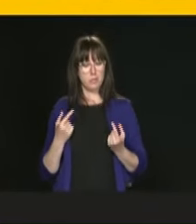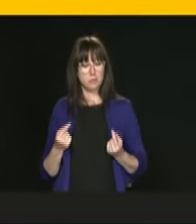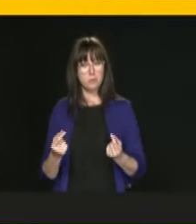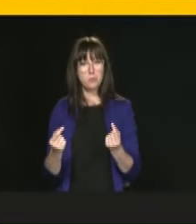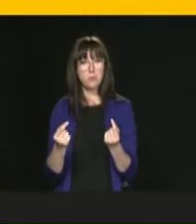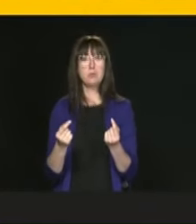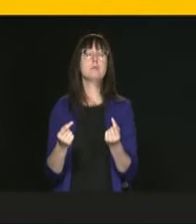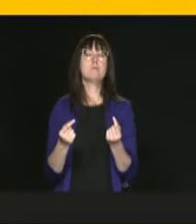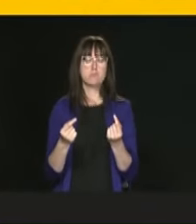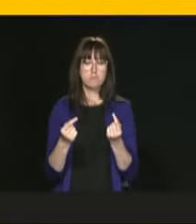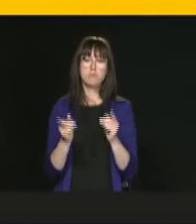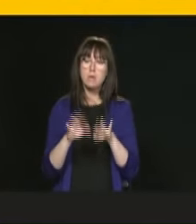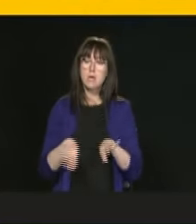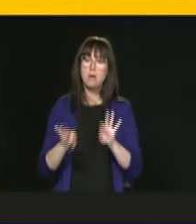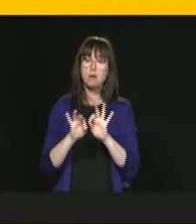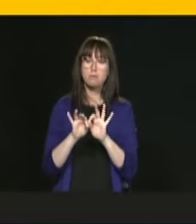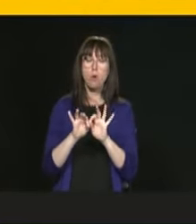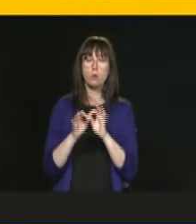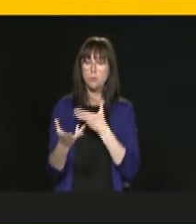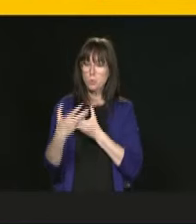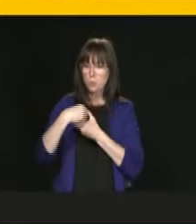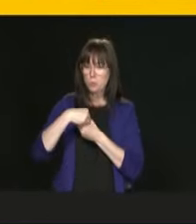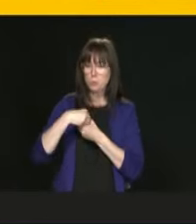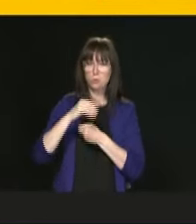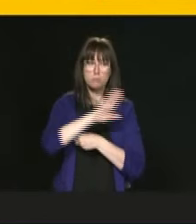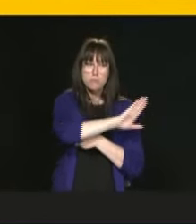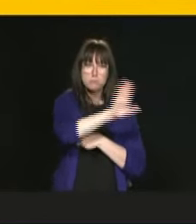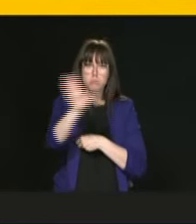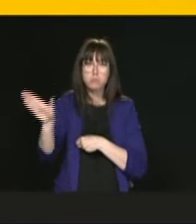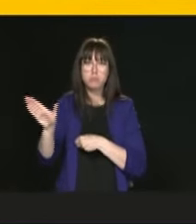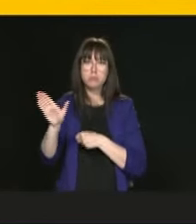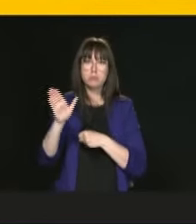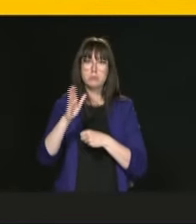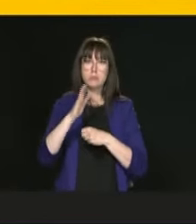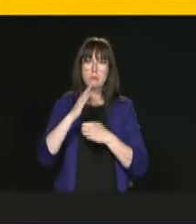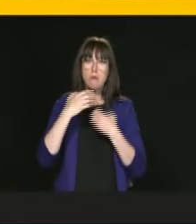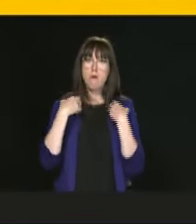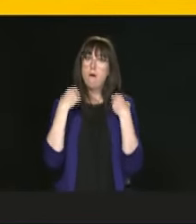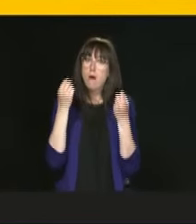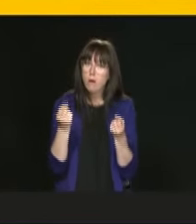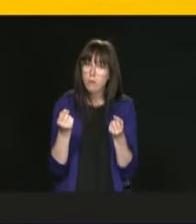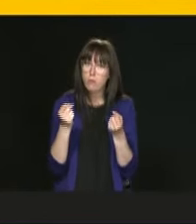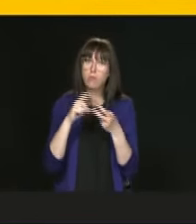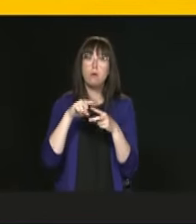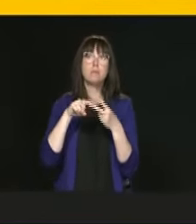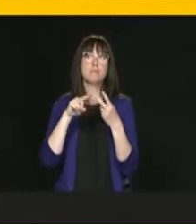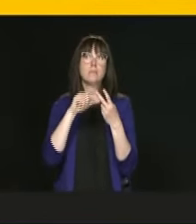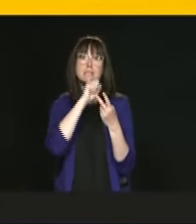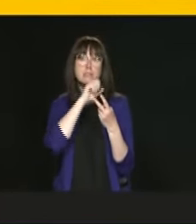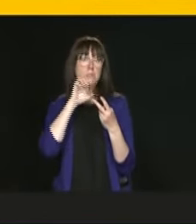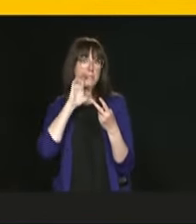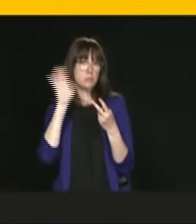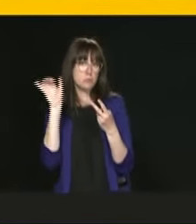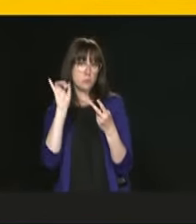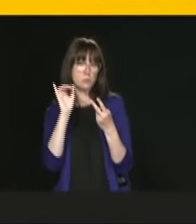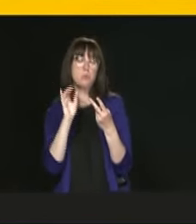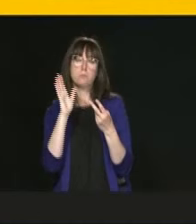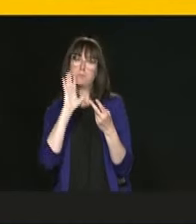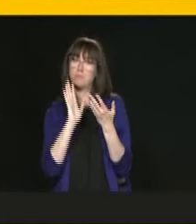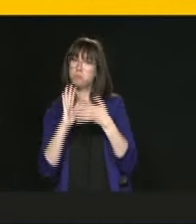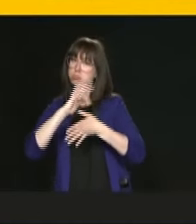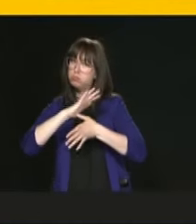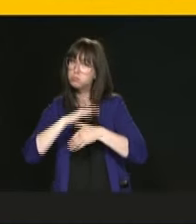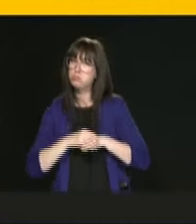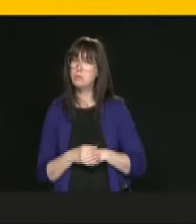considers the protection of all citizens and, as a priority, our seniors. So, yes, I know we have